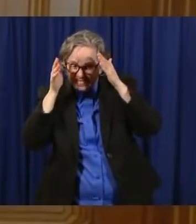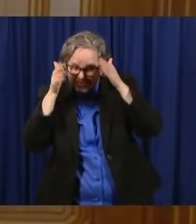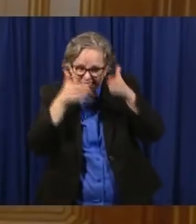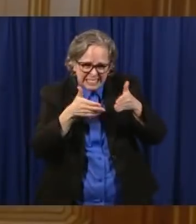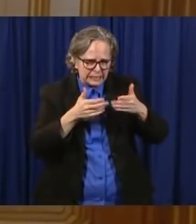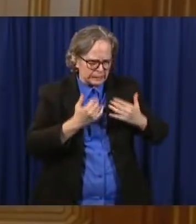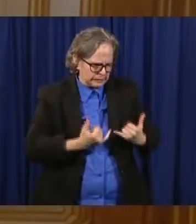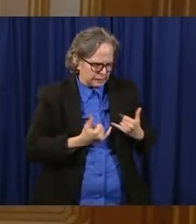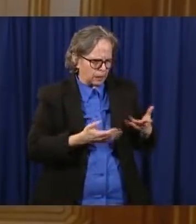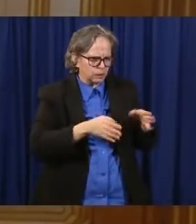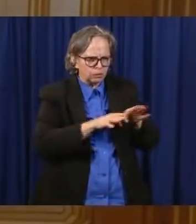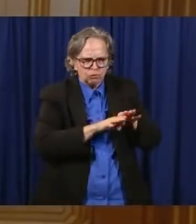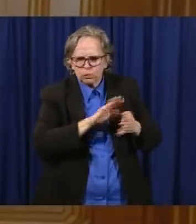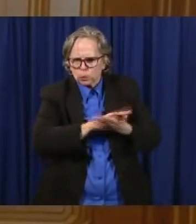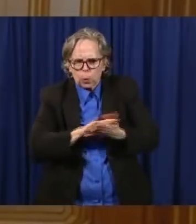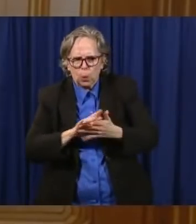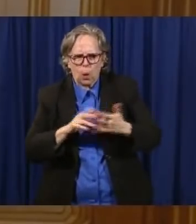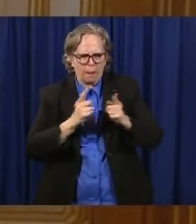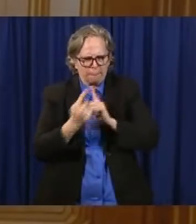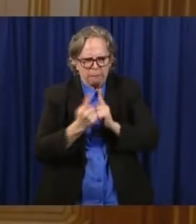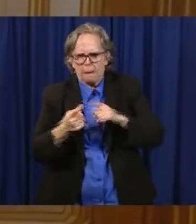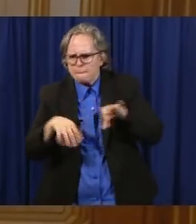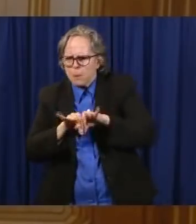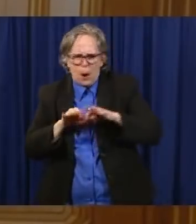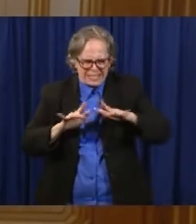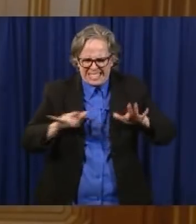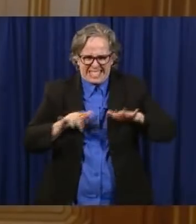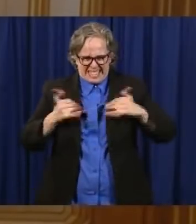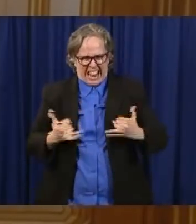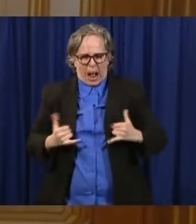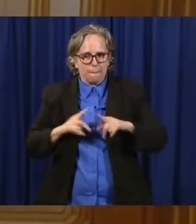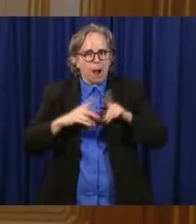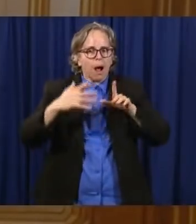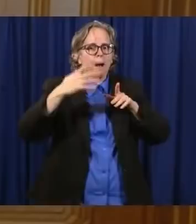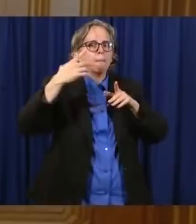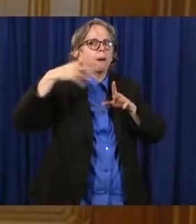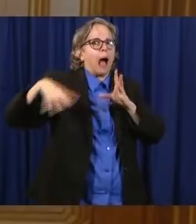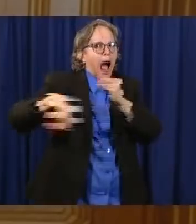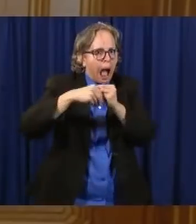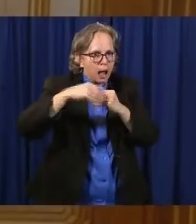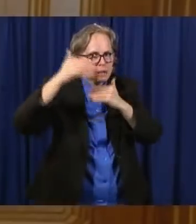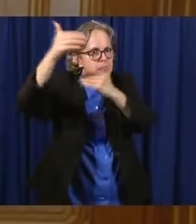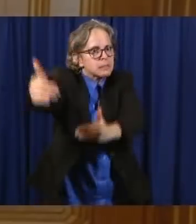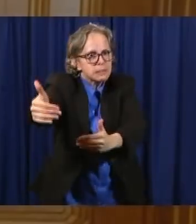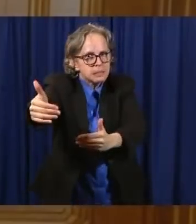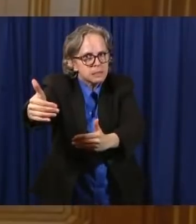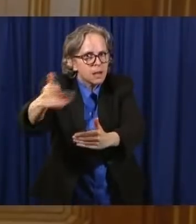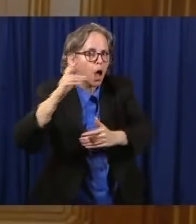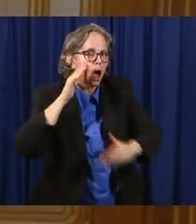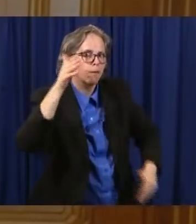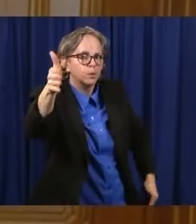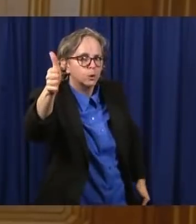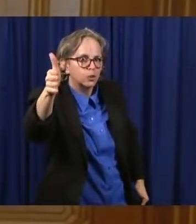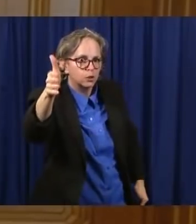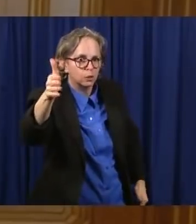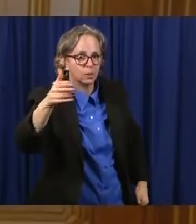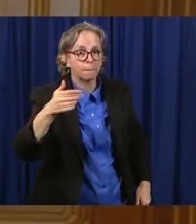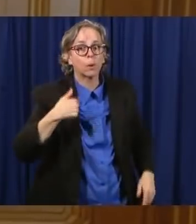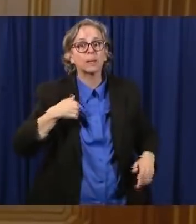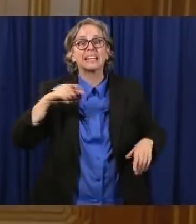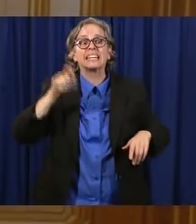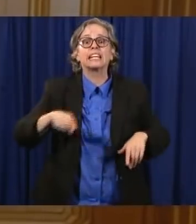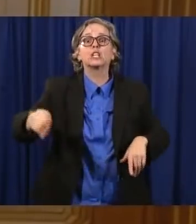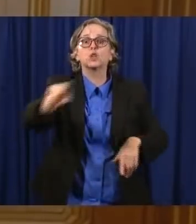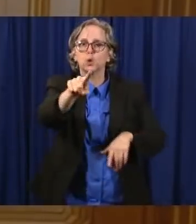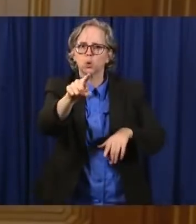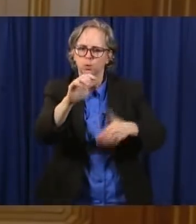shutting down. But we need each and every one of you to continue to do what we have been doing. That's the only way we